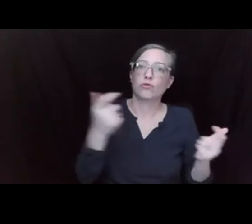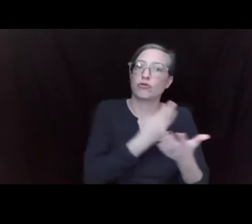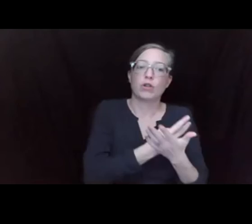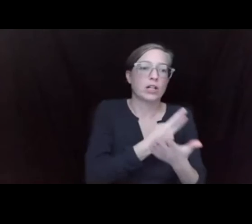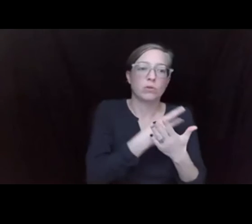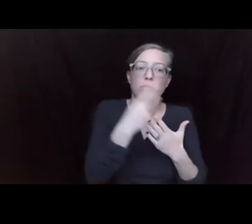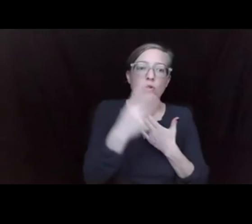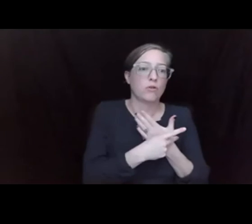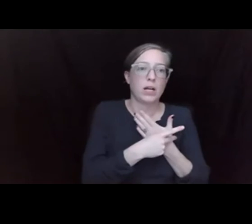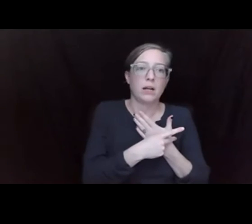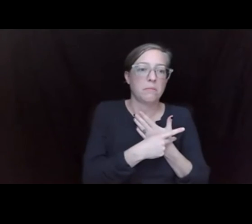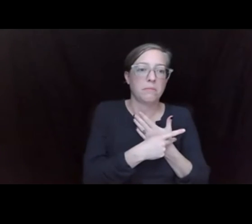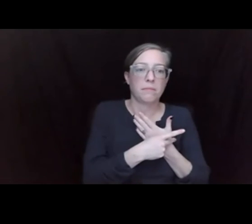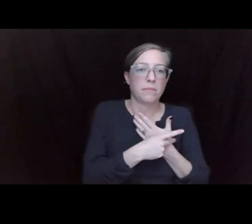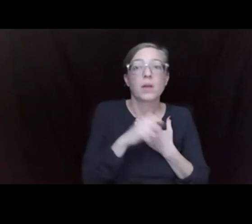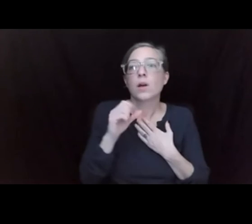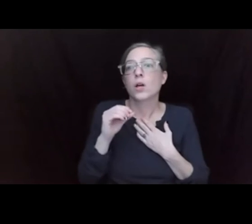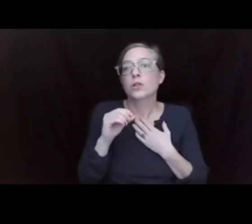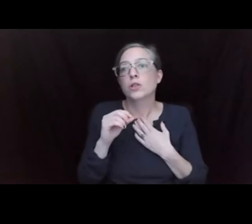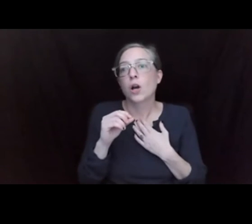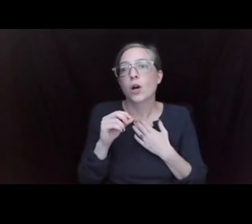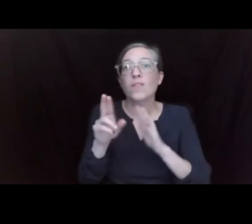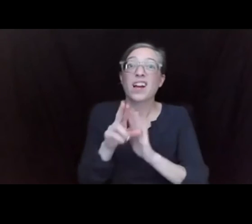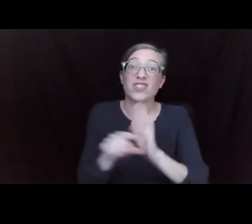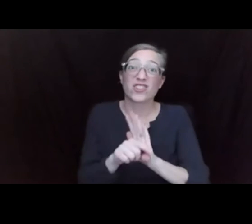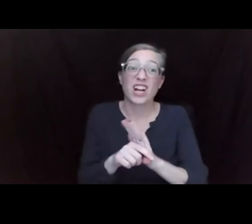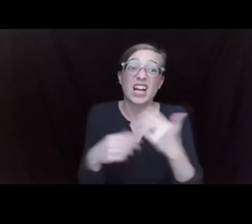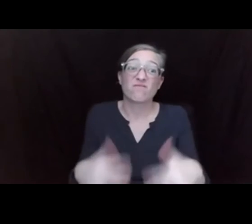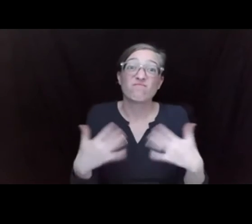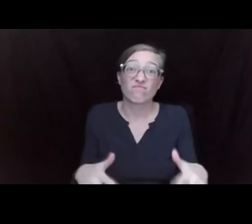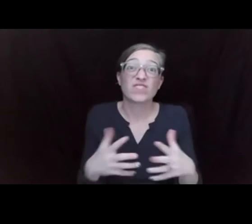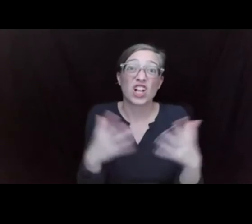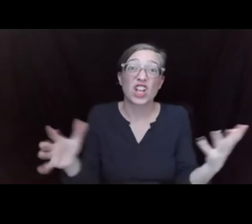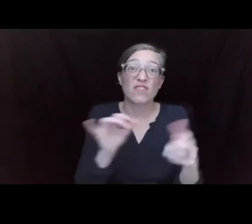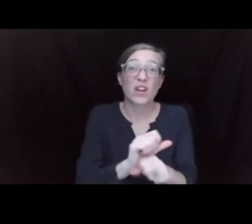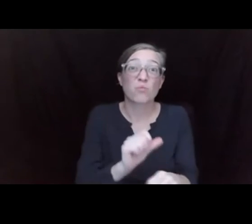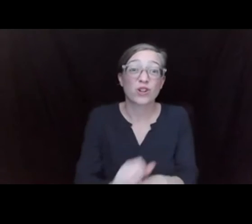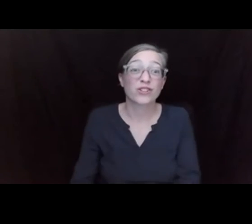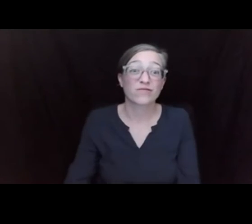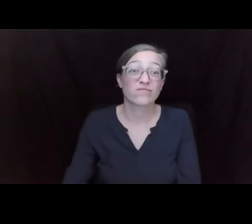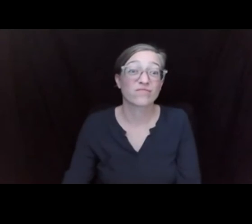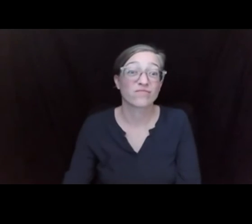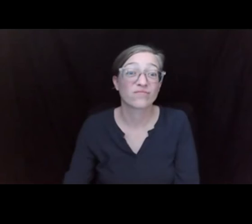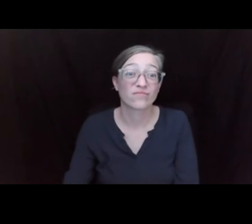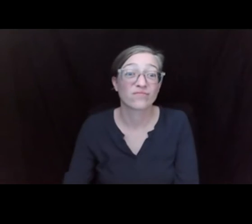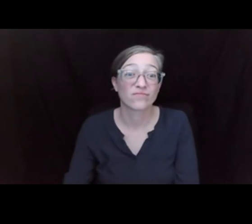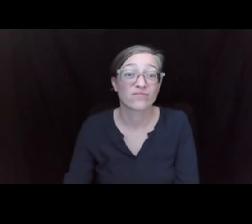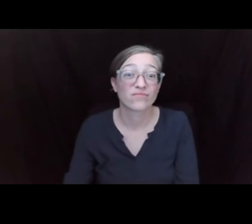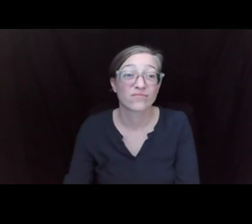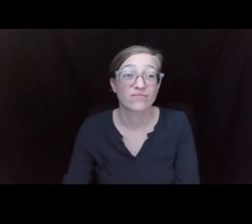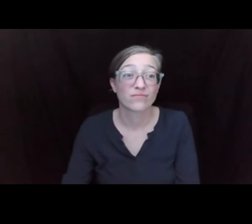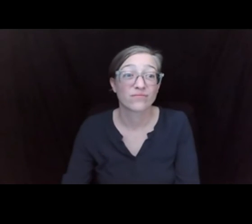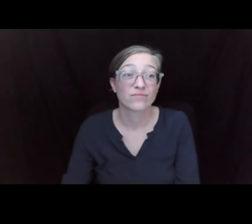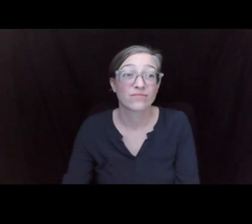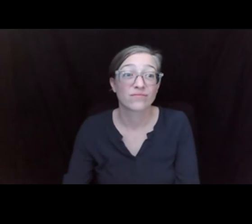workhorse of my laboratory, the people that make the magic happen, it is a lot of the undergrads. Something, for